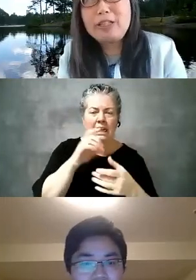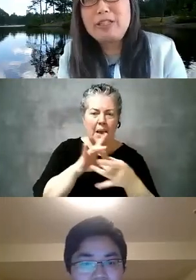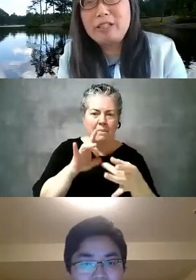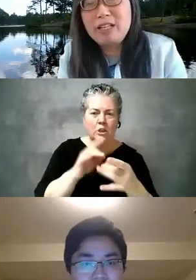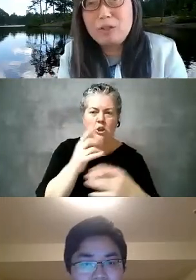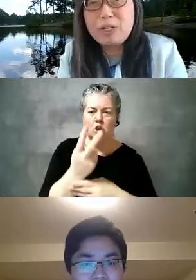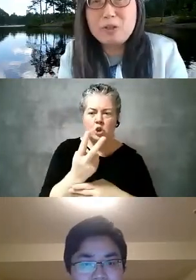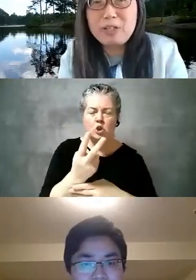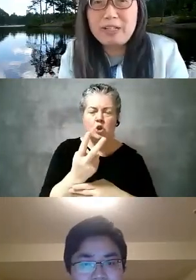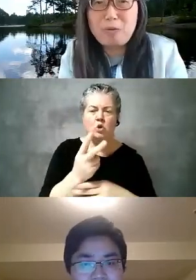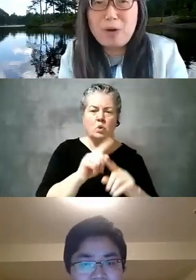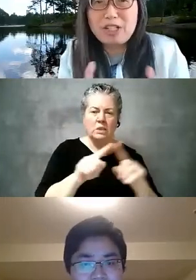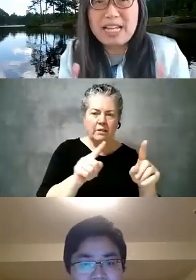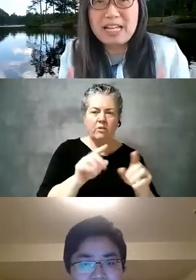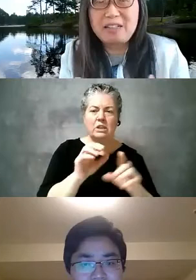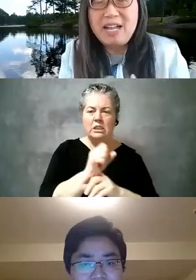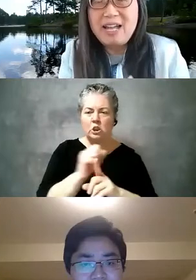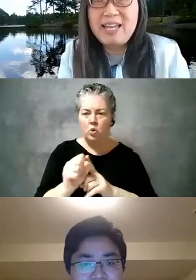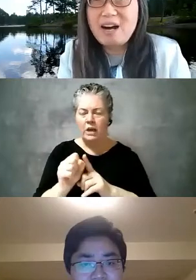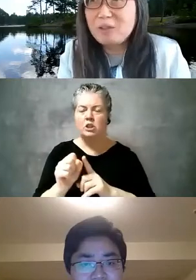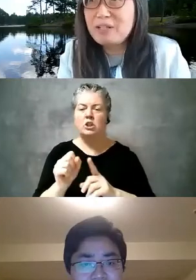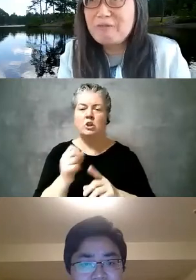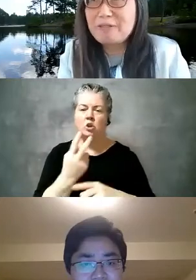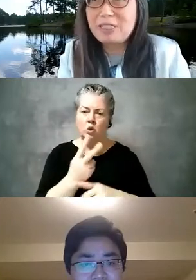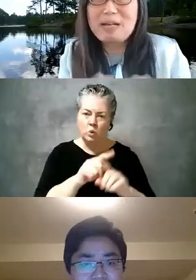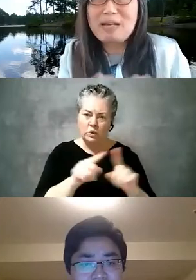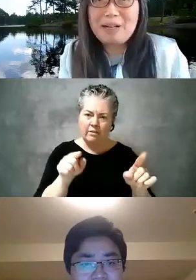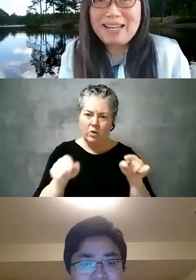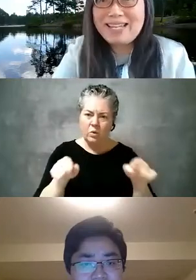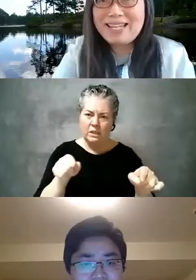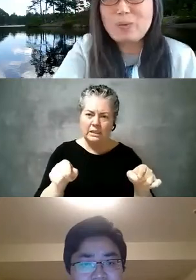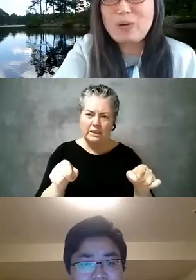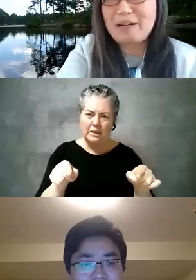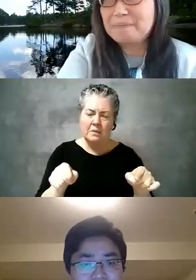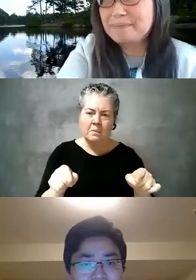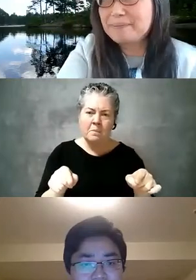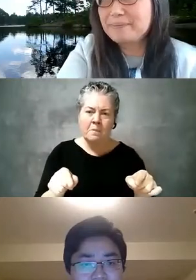different theoretical rationale in causal inference. It would apply